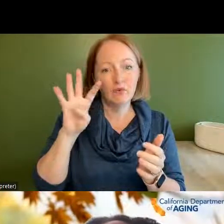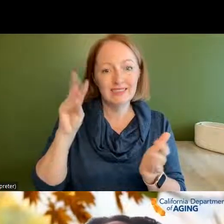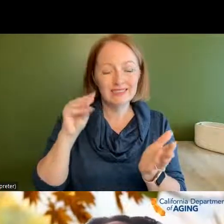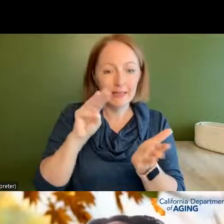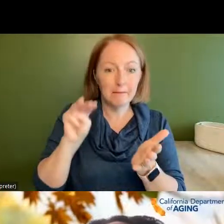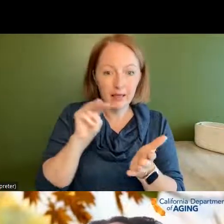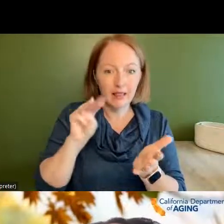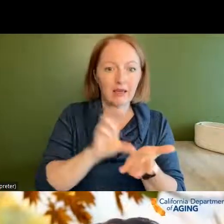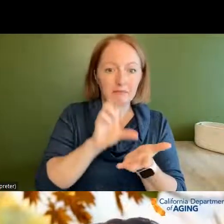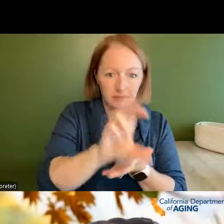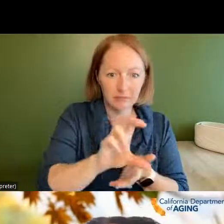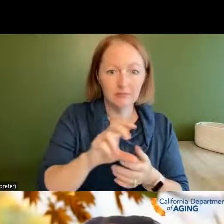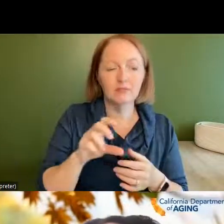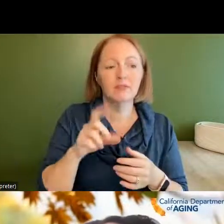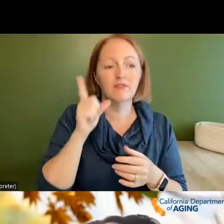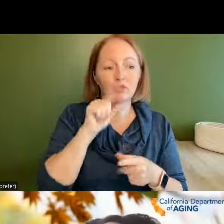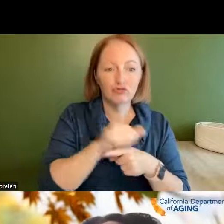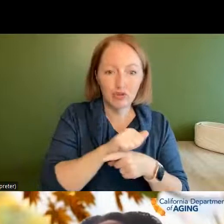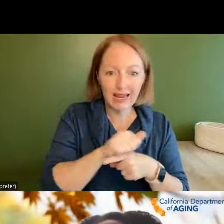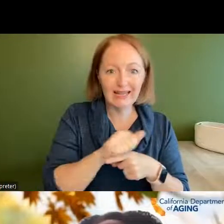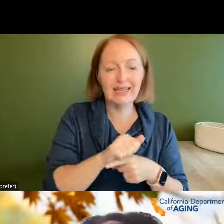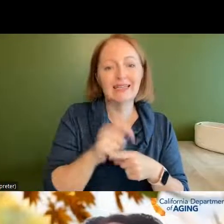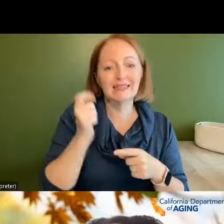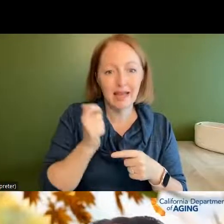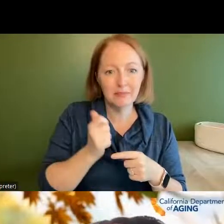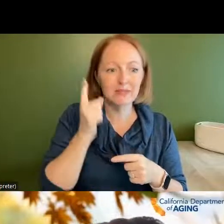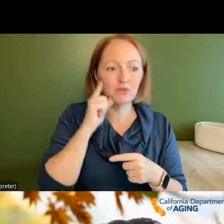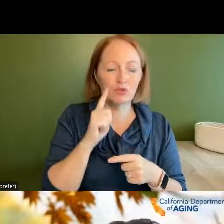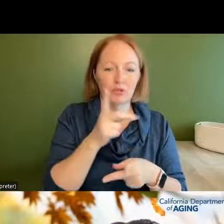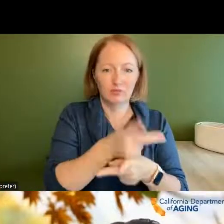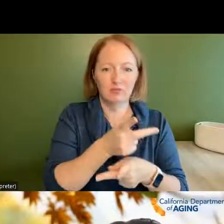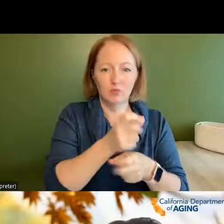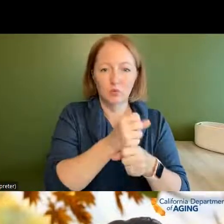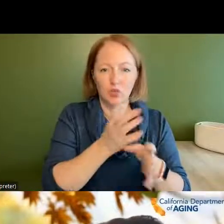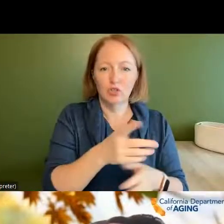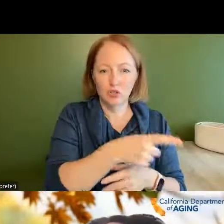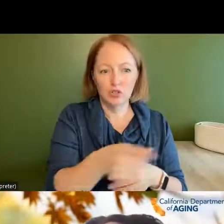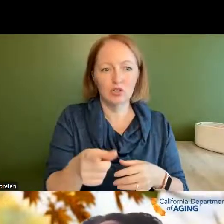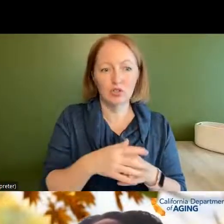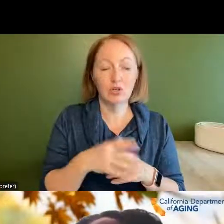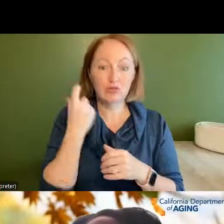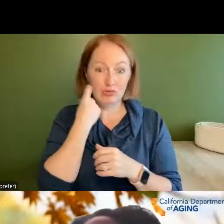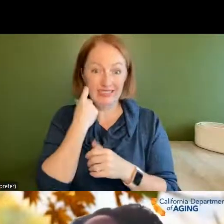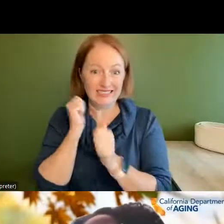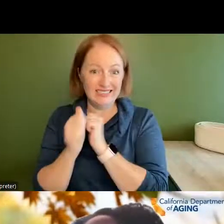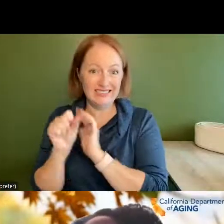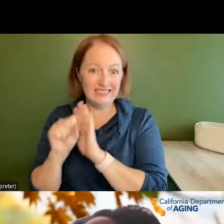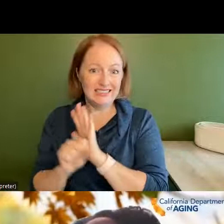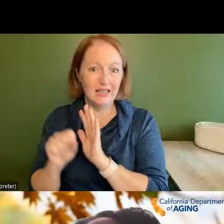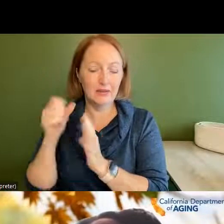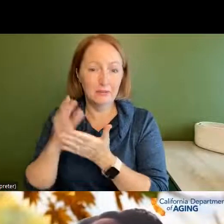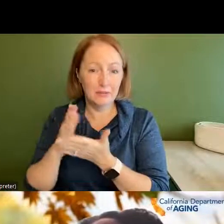put forward for training and stipends for direct care workers. And then in the most recent state budget, there's